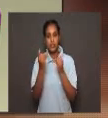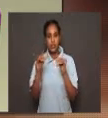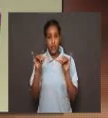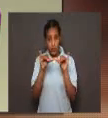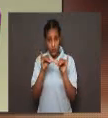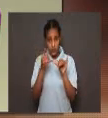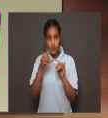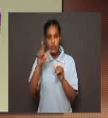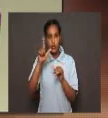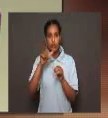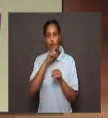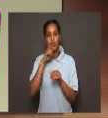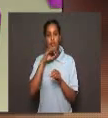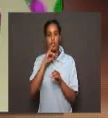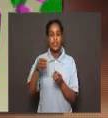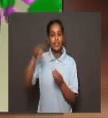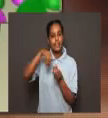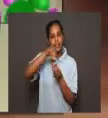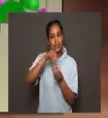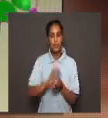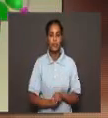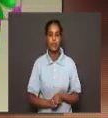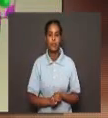solid is increased.